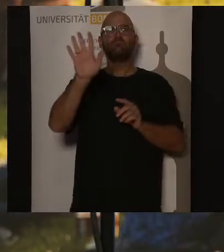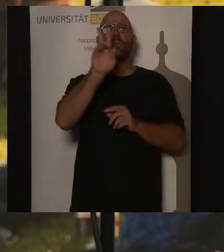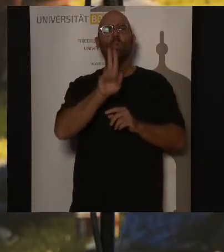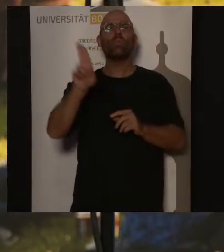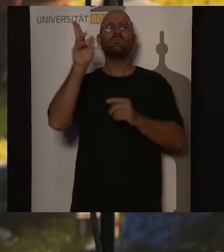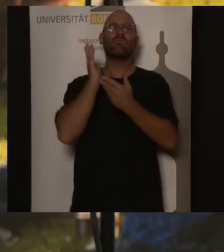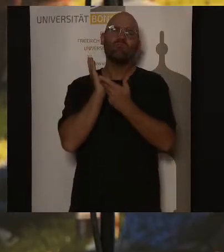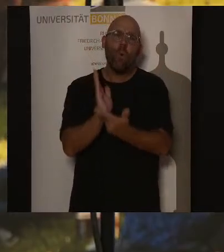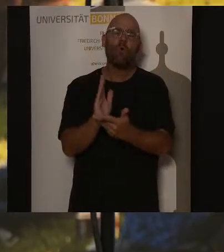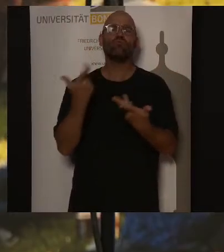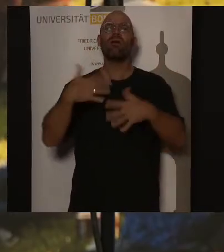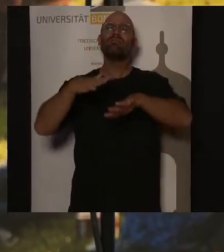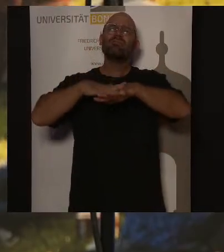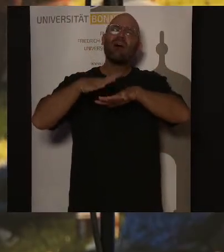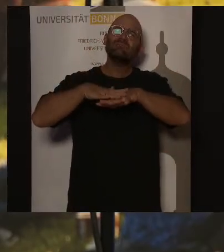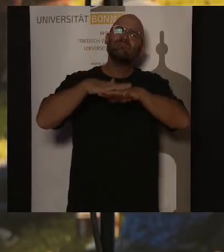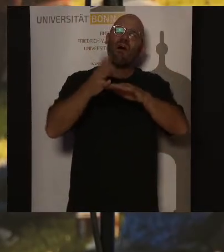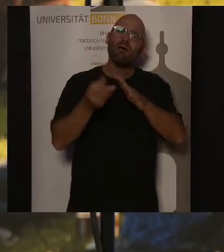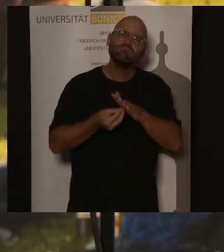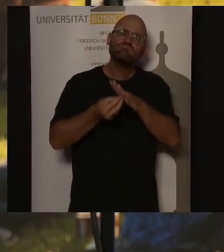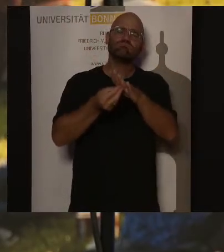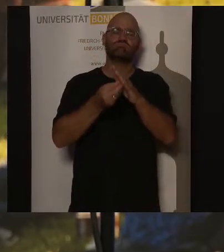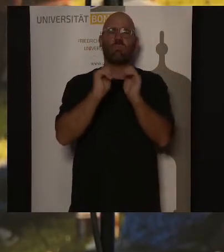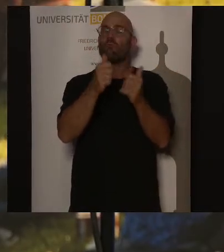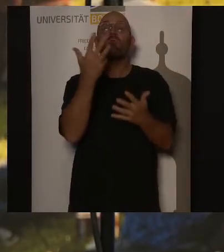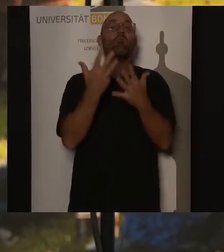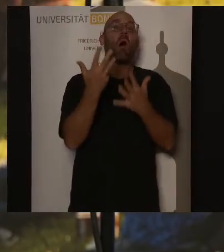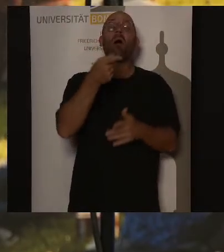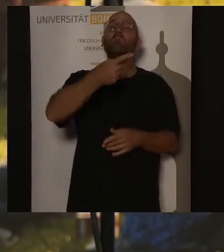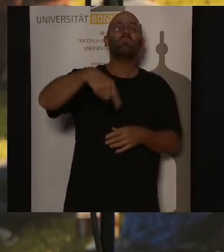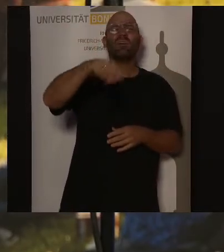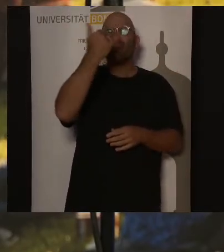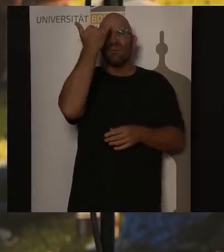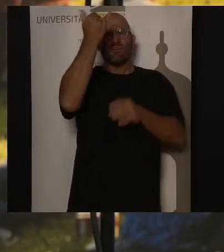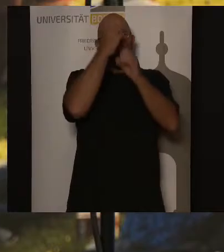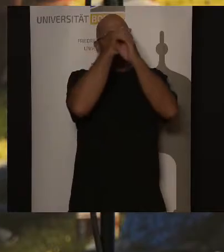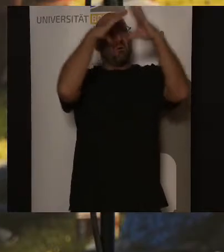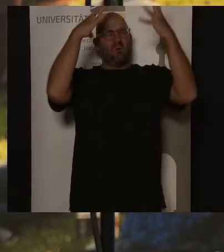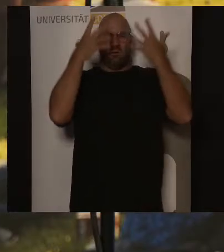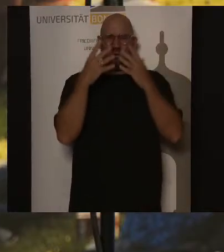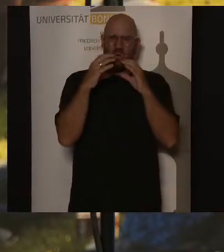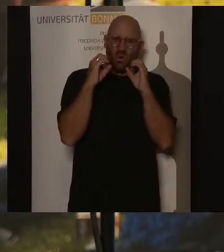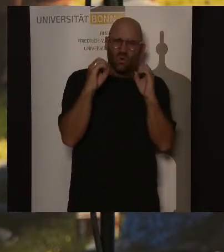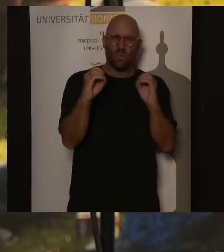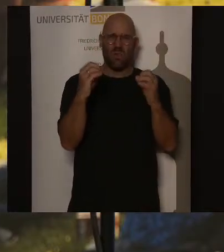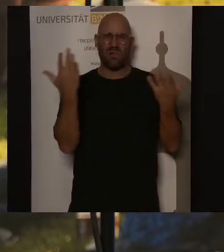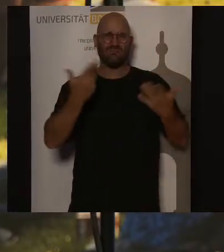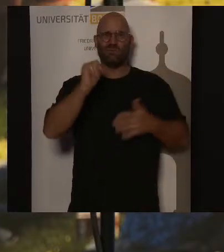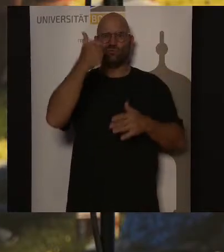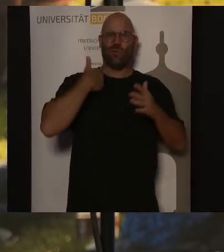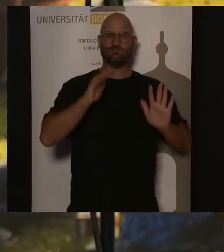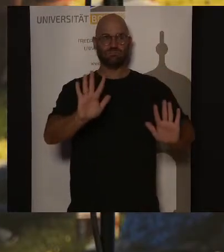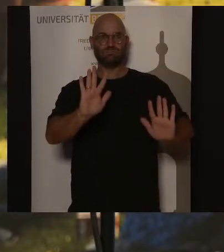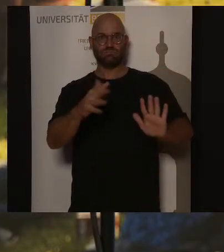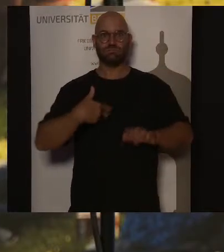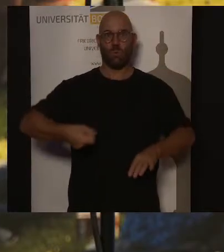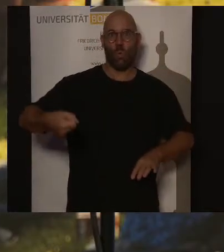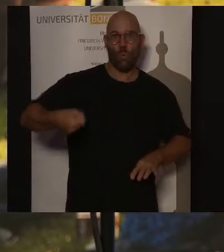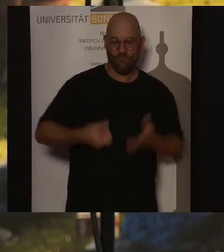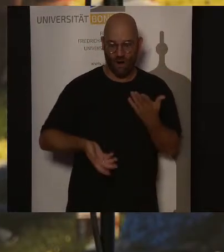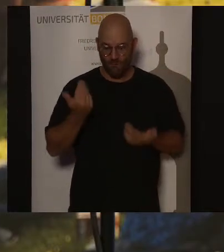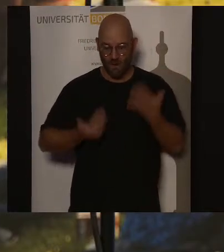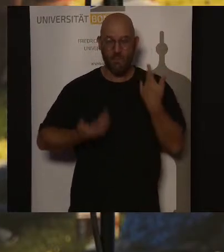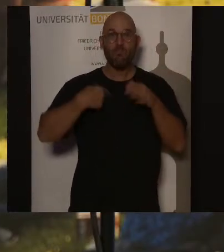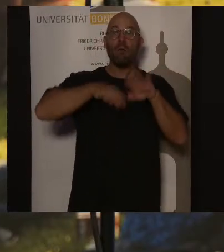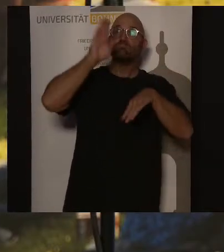our international days. They'll introduce the university to you and their home universities as well. So